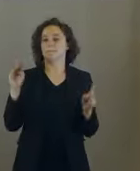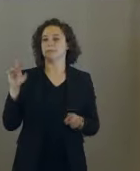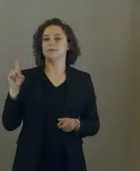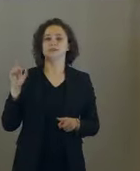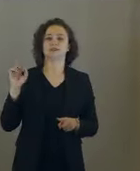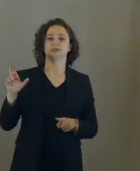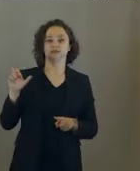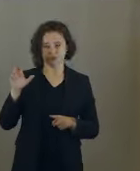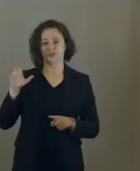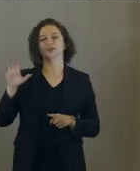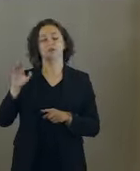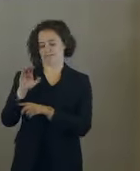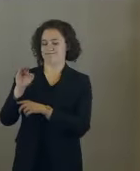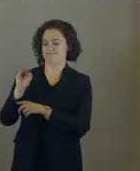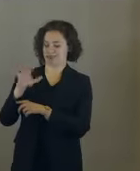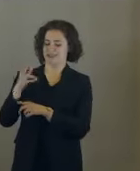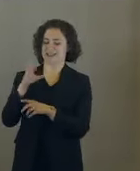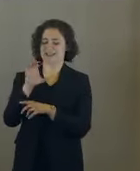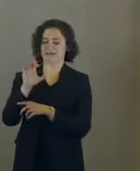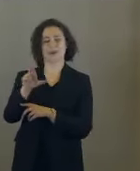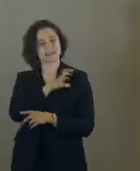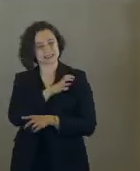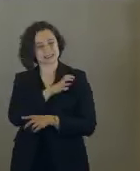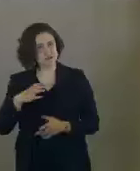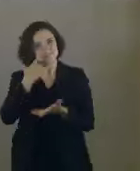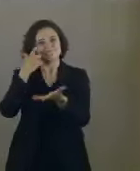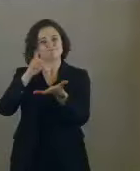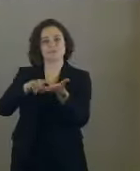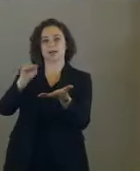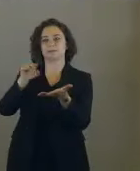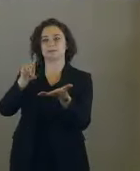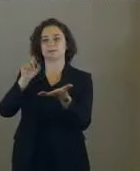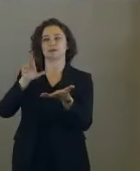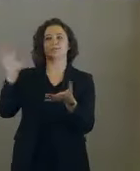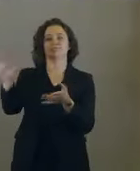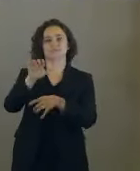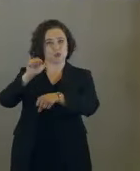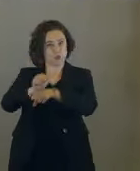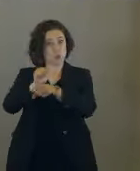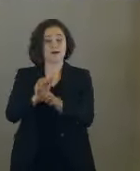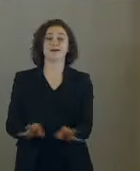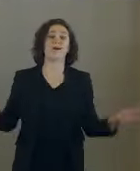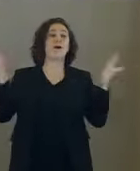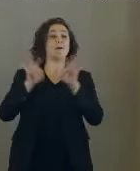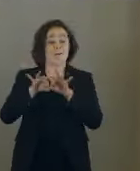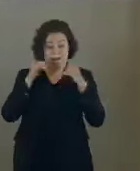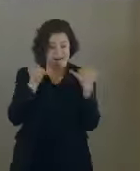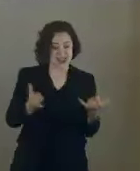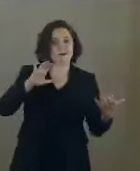Rights Commission recognizes that the work of the Michigan Department of Civil Rights remains as critical today as it was in